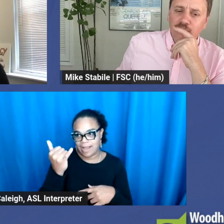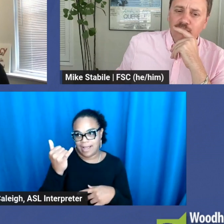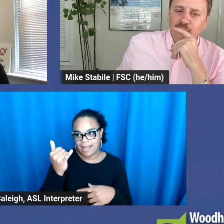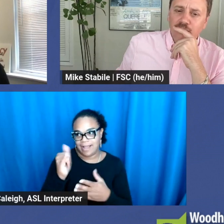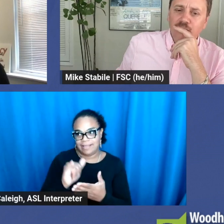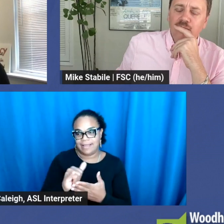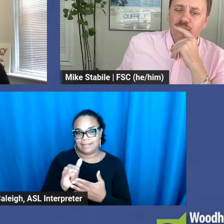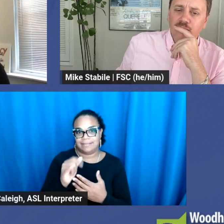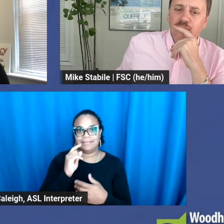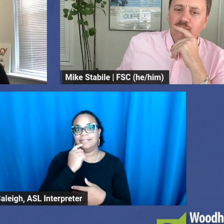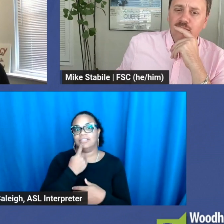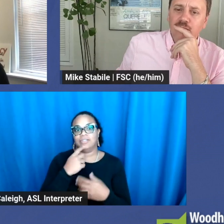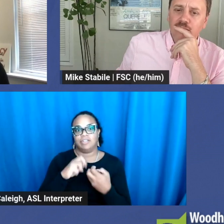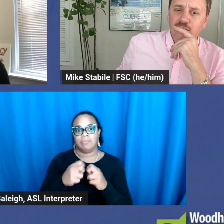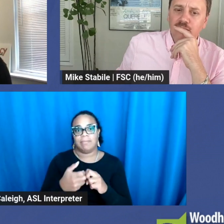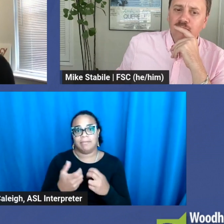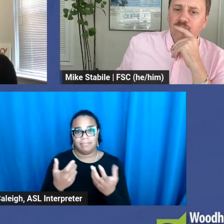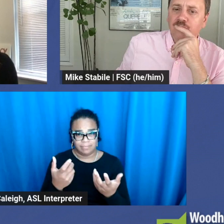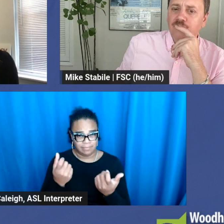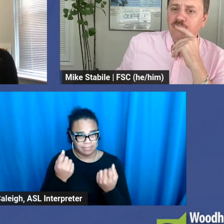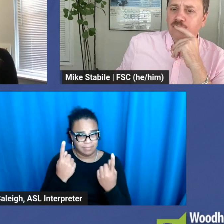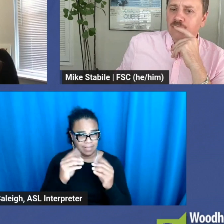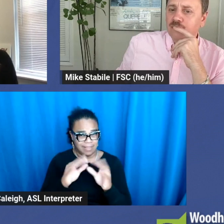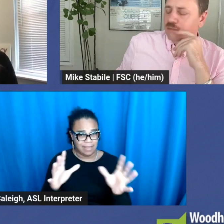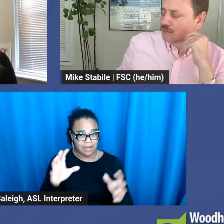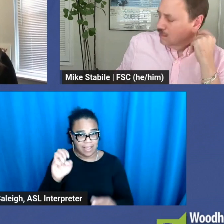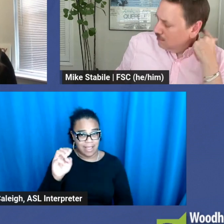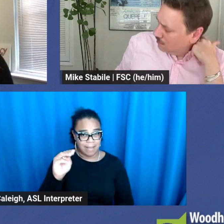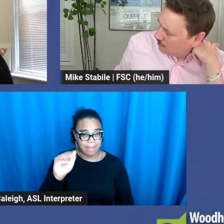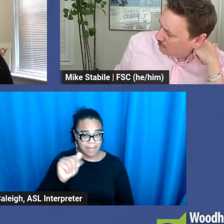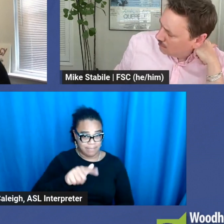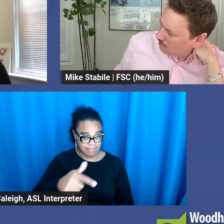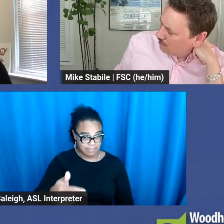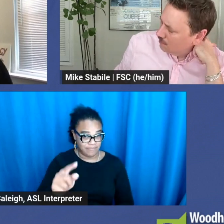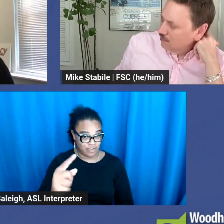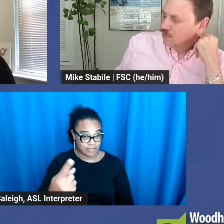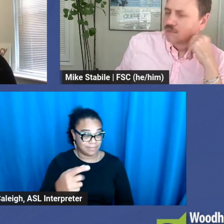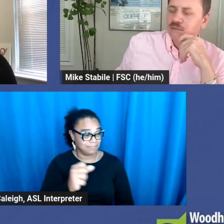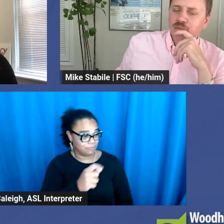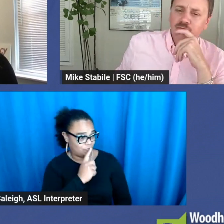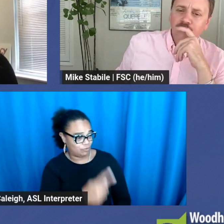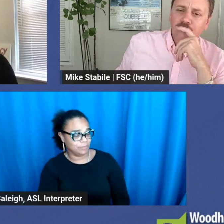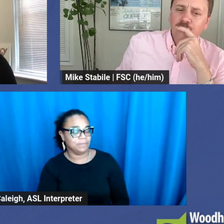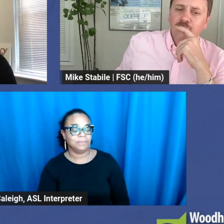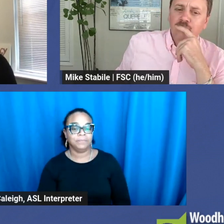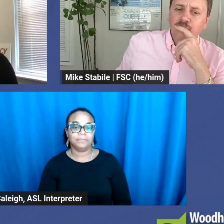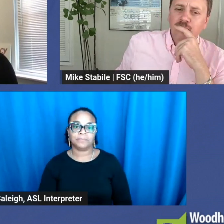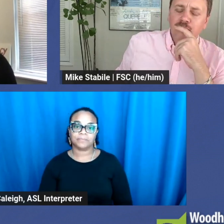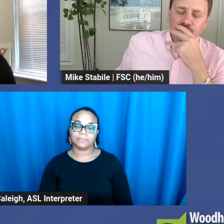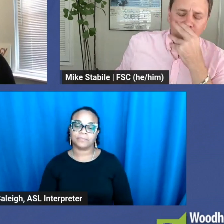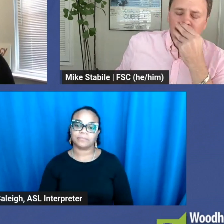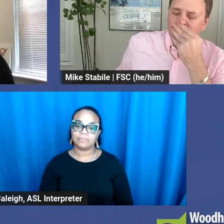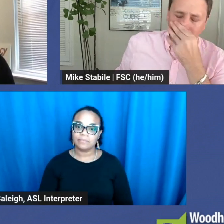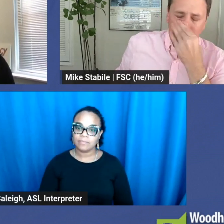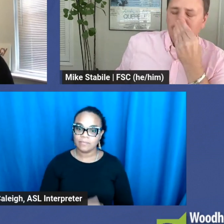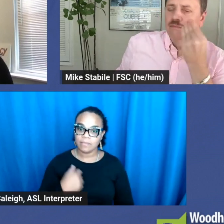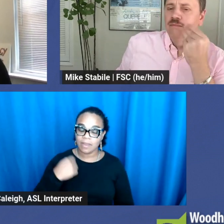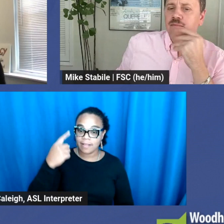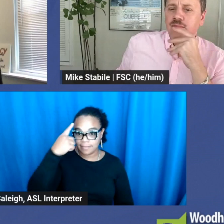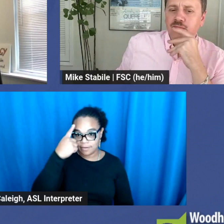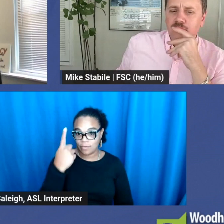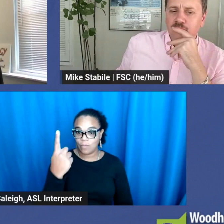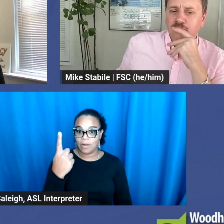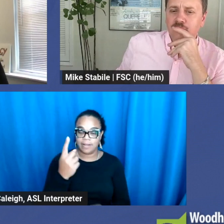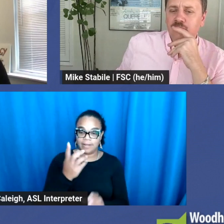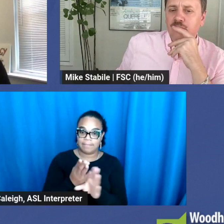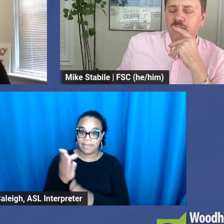make sense? Emma, can I start with you for that? Sure. Yeah. So I think one of the main sort of